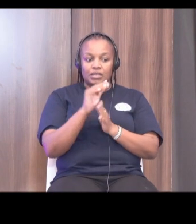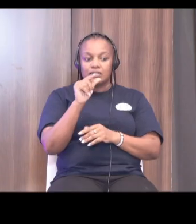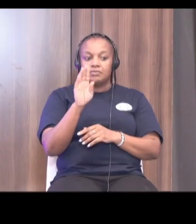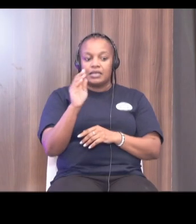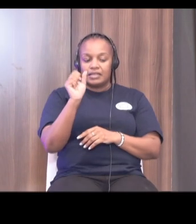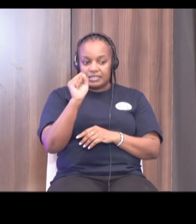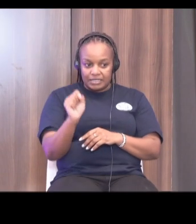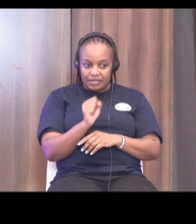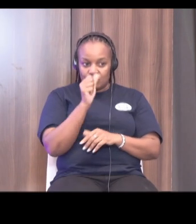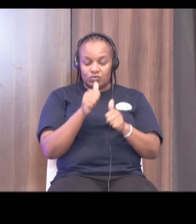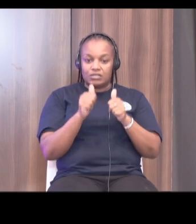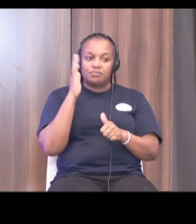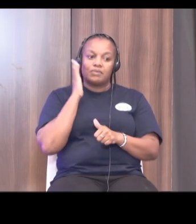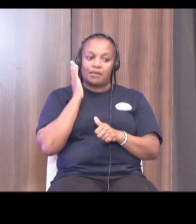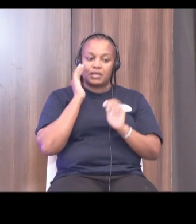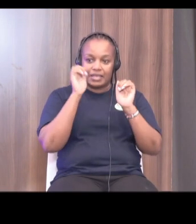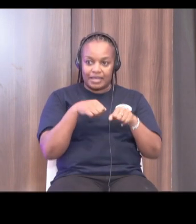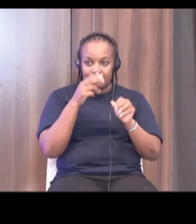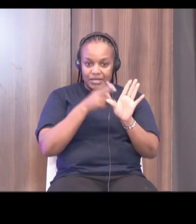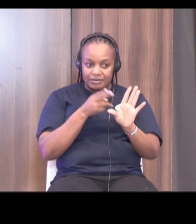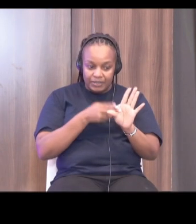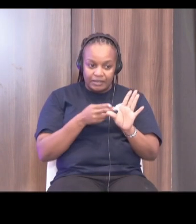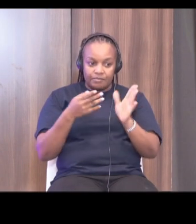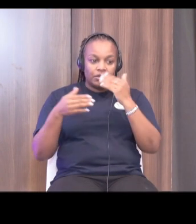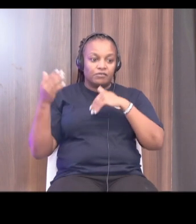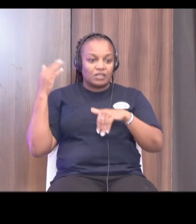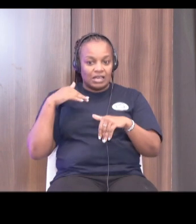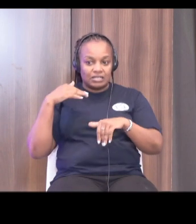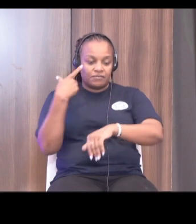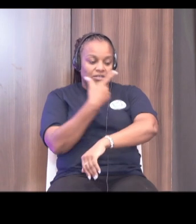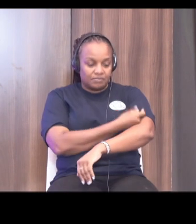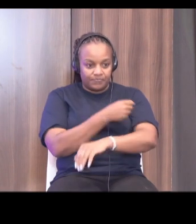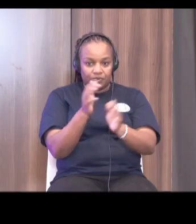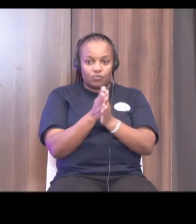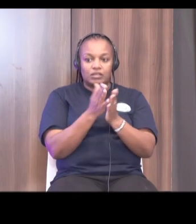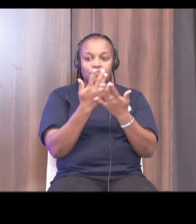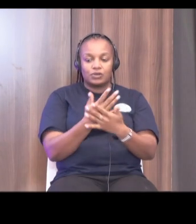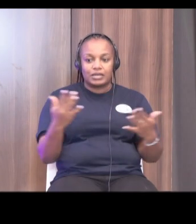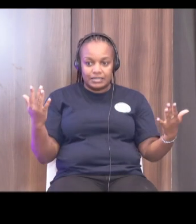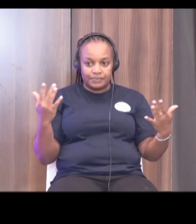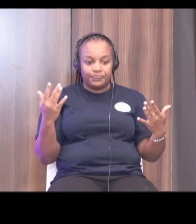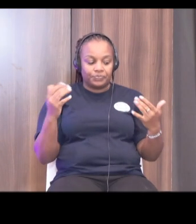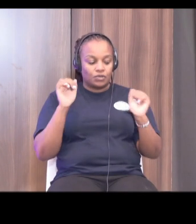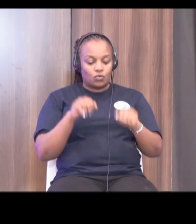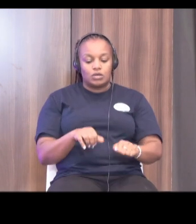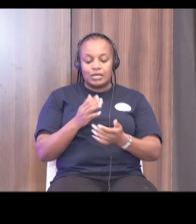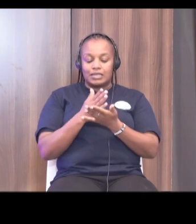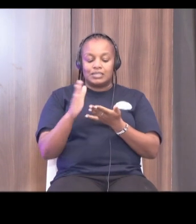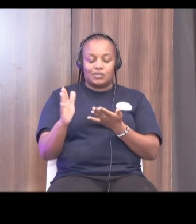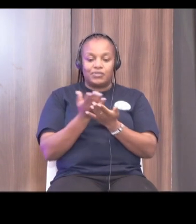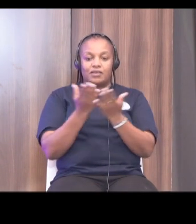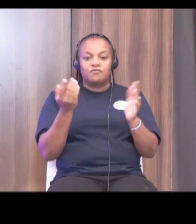pregnancy had GBS, that mom can participate. And of course, previous vaccination with any GBS product would exclude them from